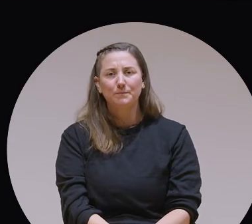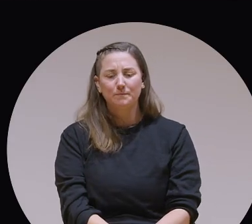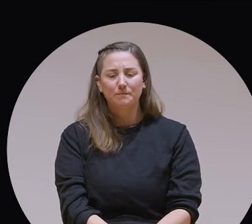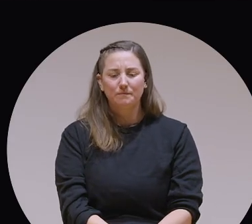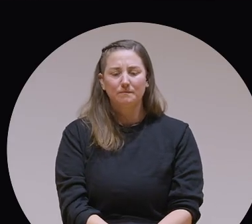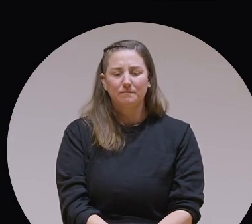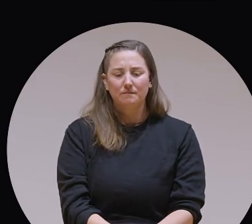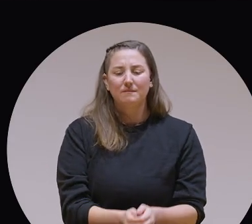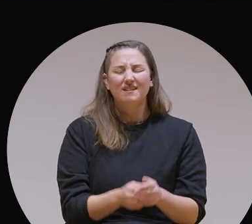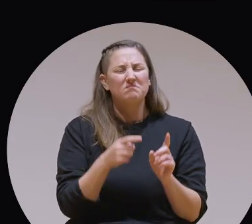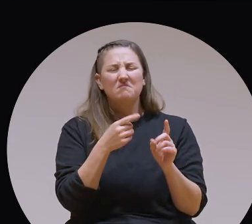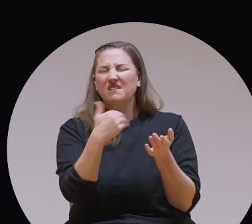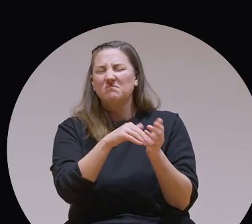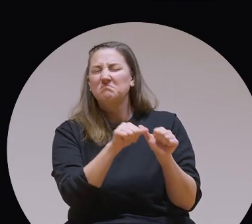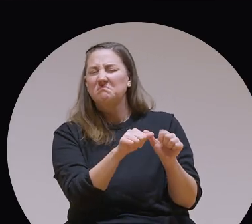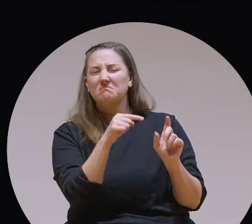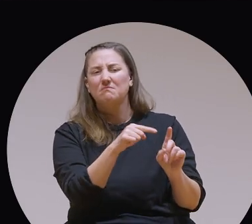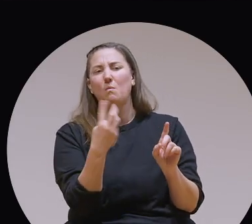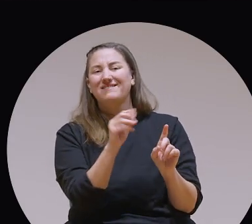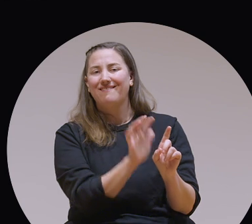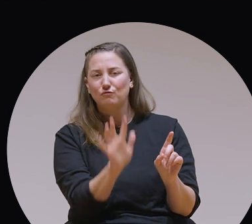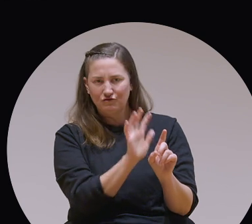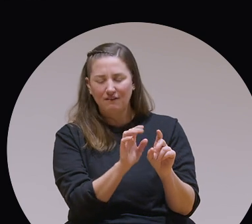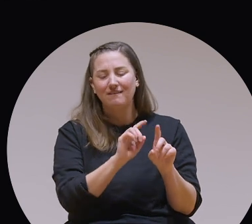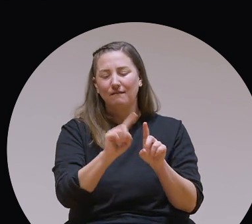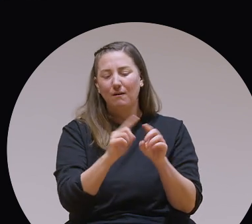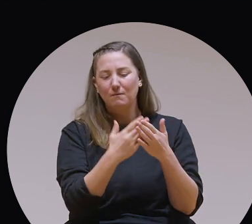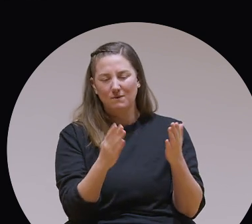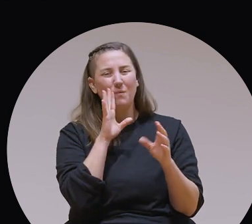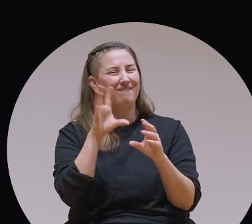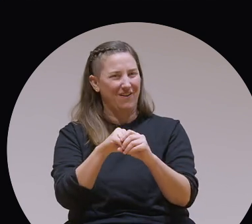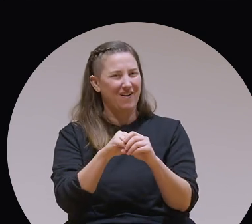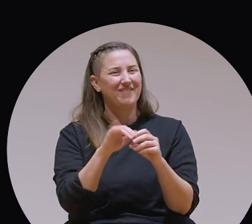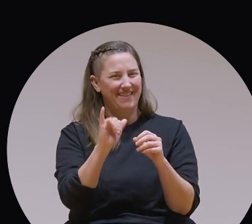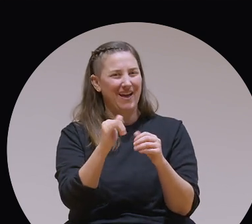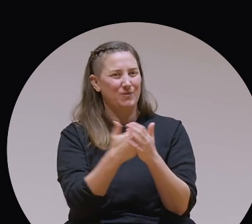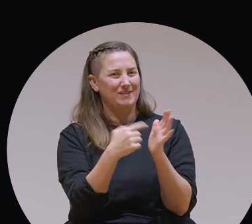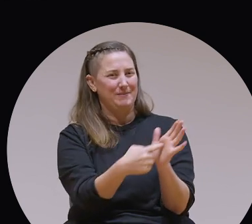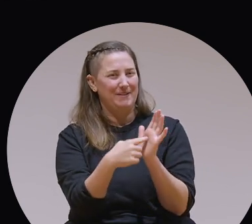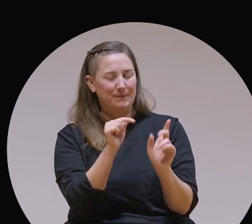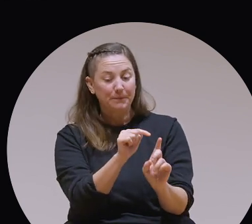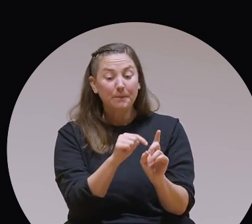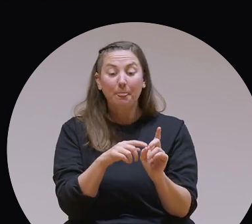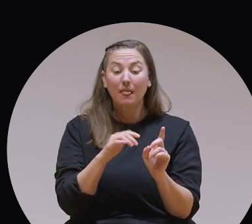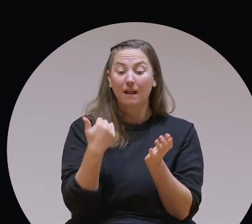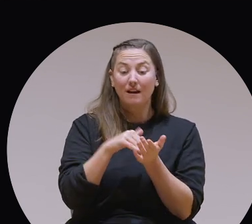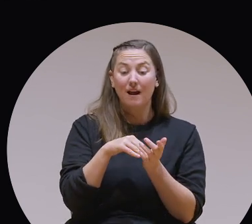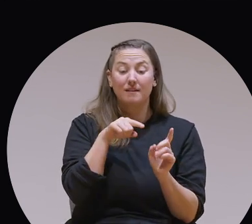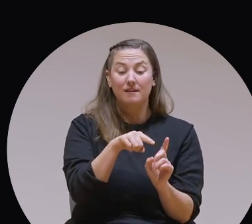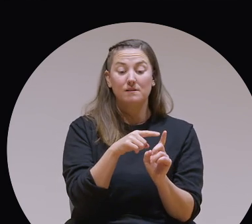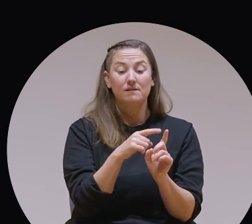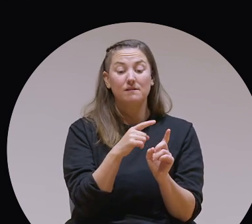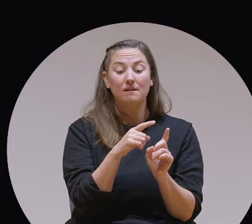Staying with ancient West Asia and staying with the objects which we will have in the galleries when they reopen, again, this is